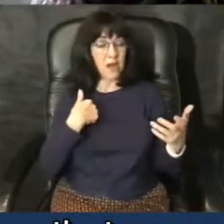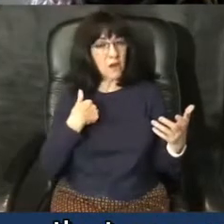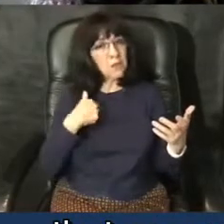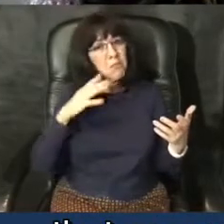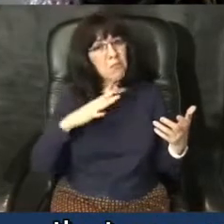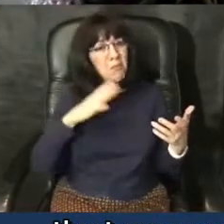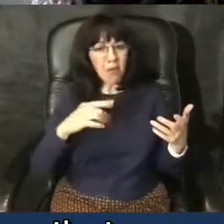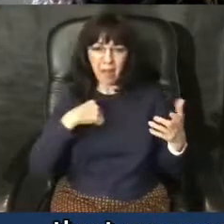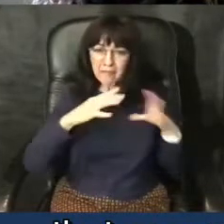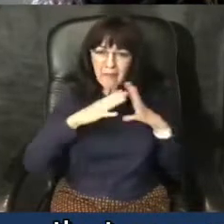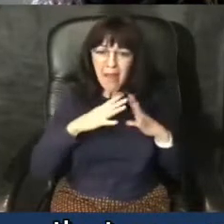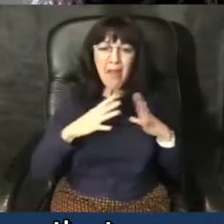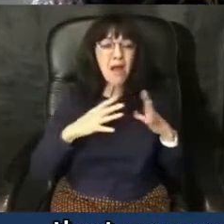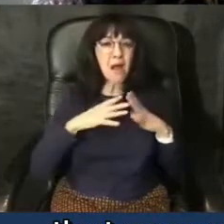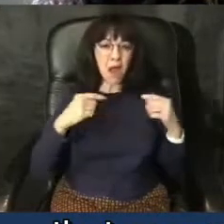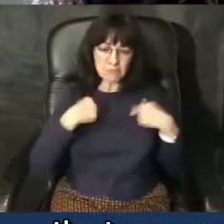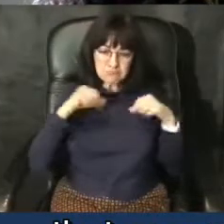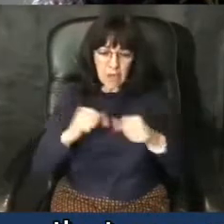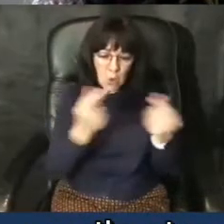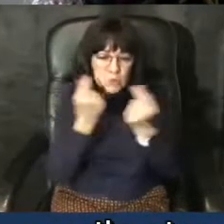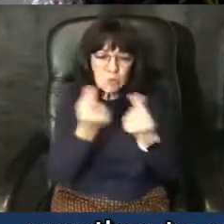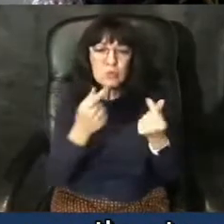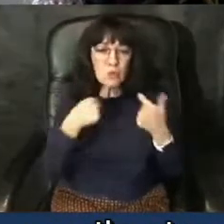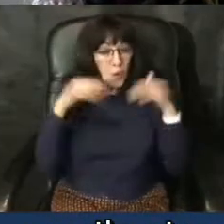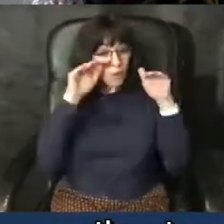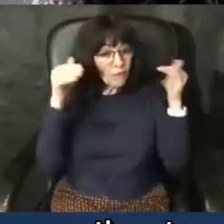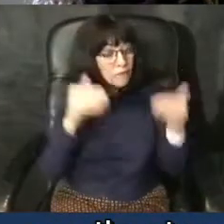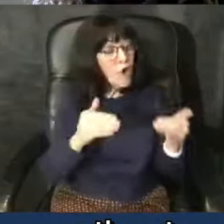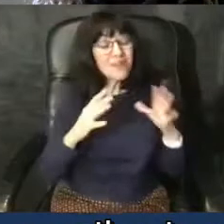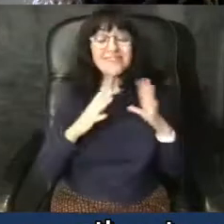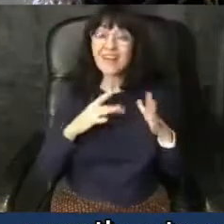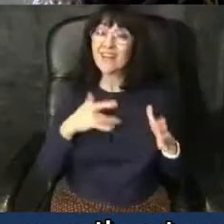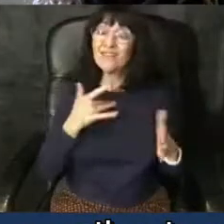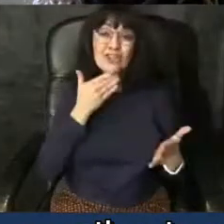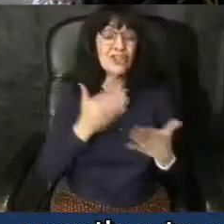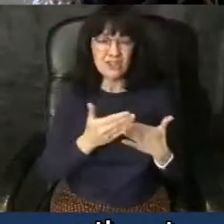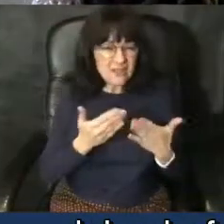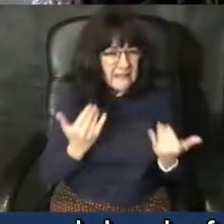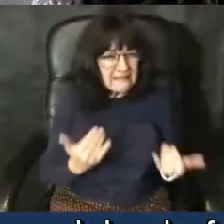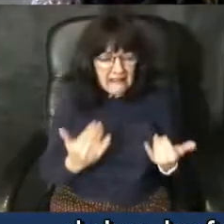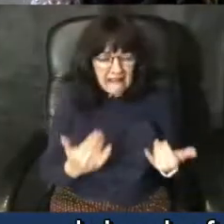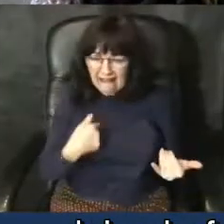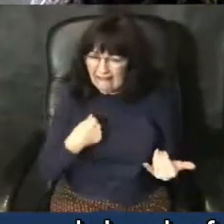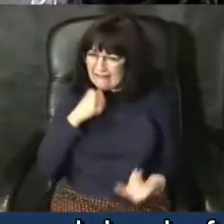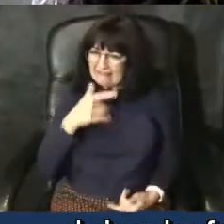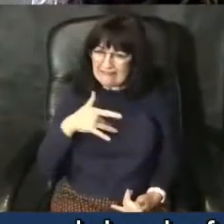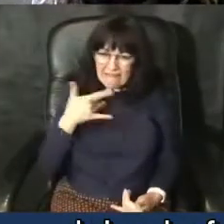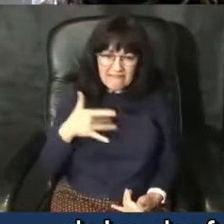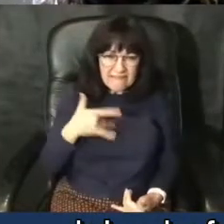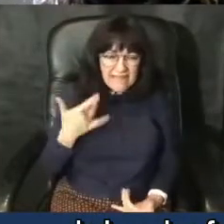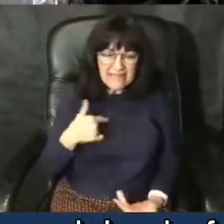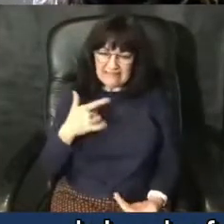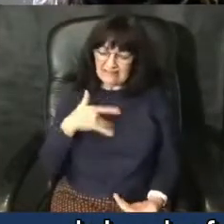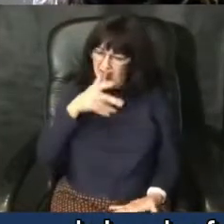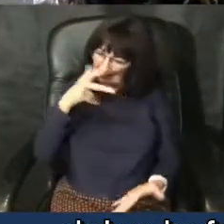focus. Maybe you find that you begin wanting to go back to doing some of the things that you were doing before that helped you, whether it